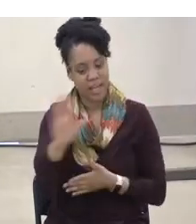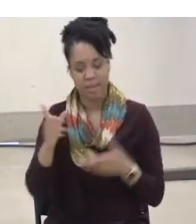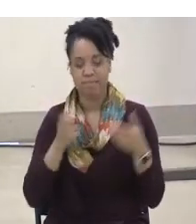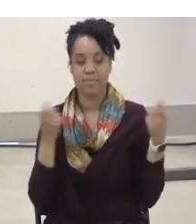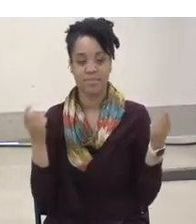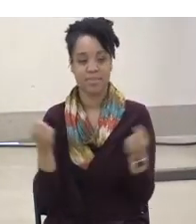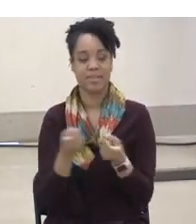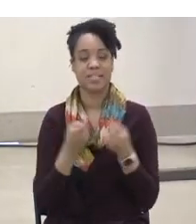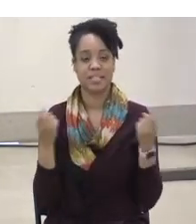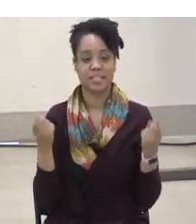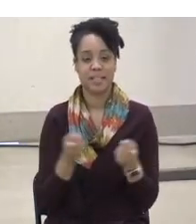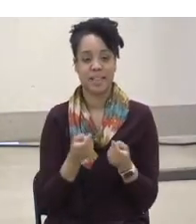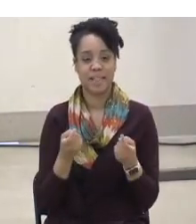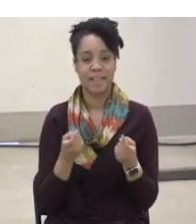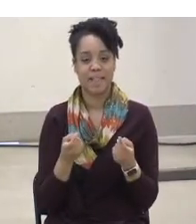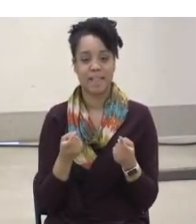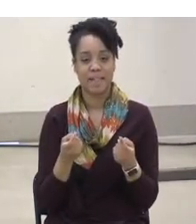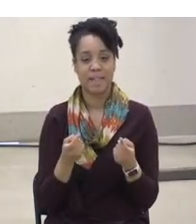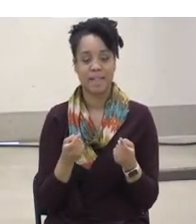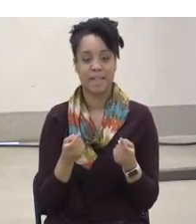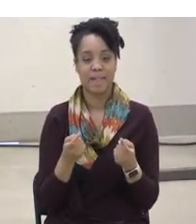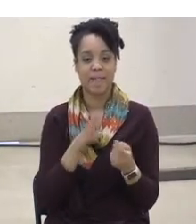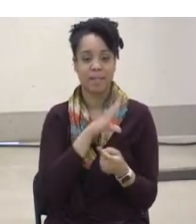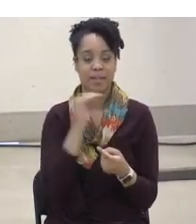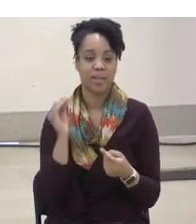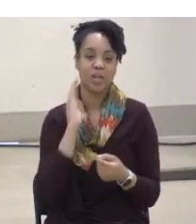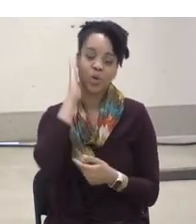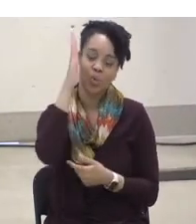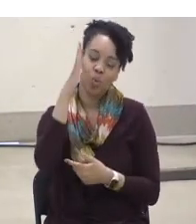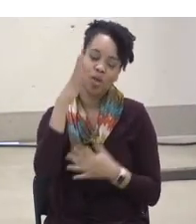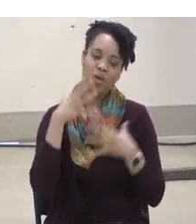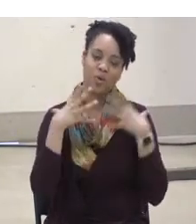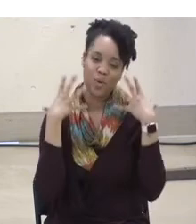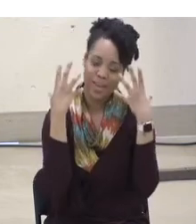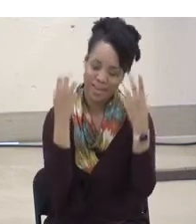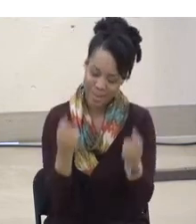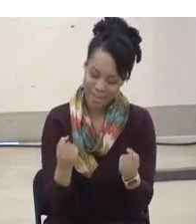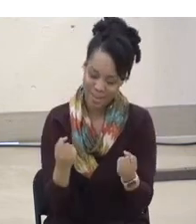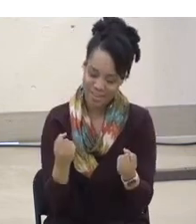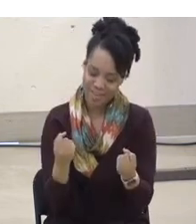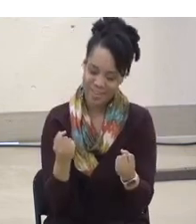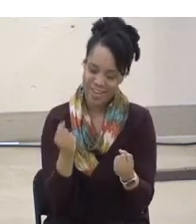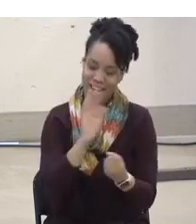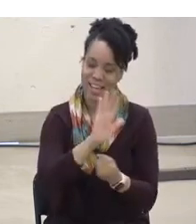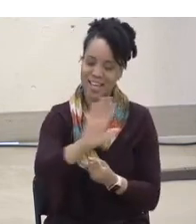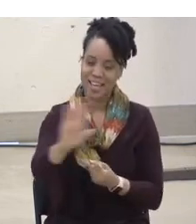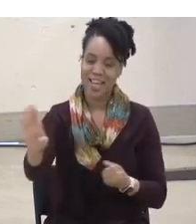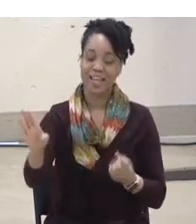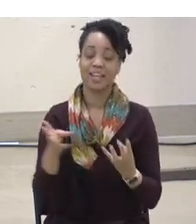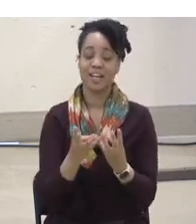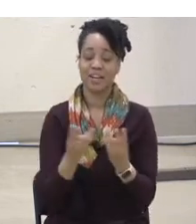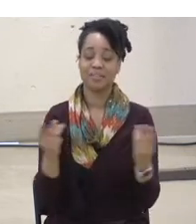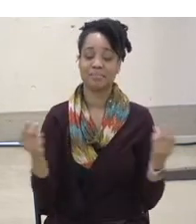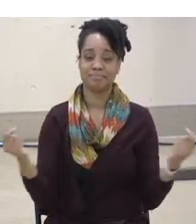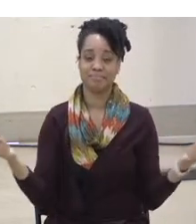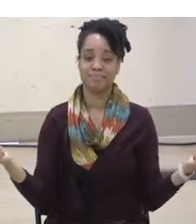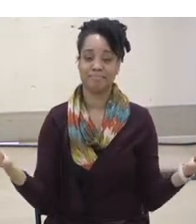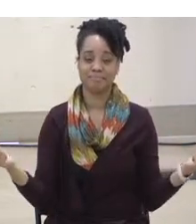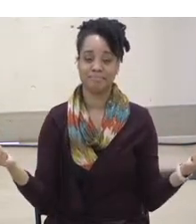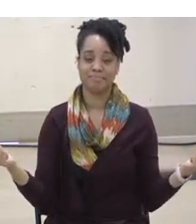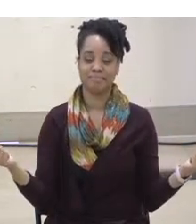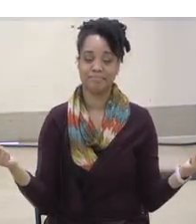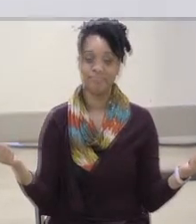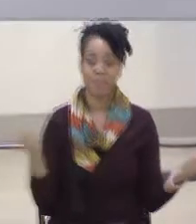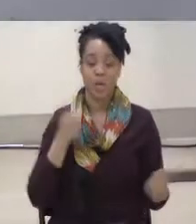sin, perdonaré sus pecados and will heal their y land. sanaré su tierra.